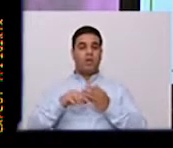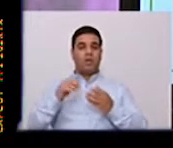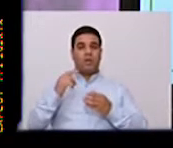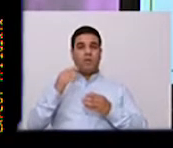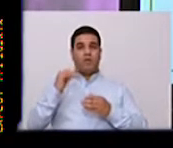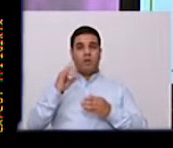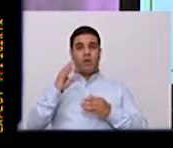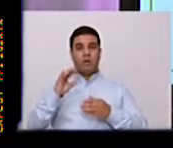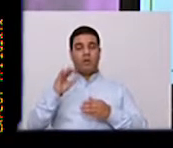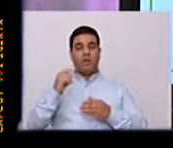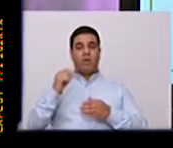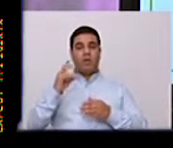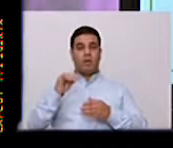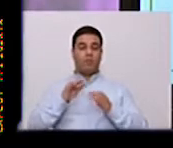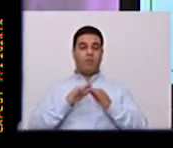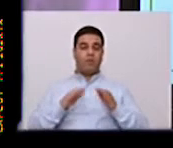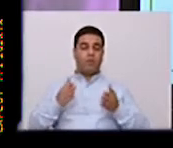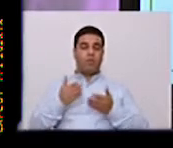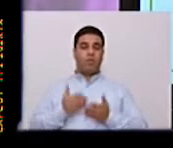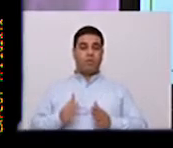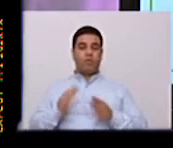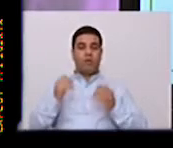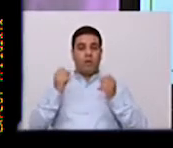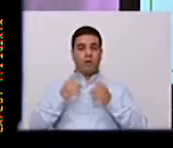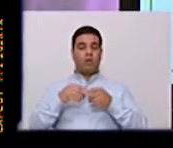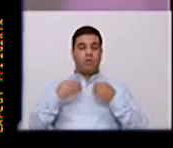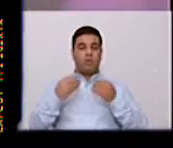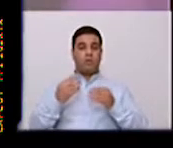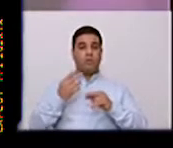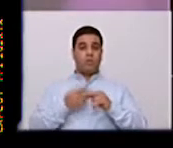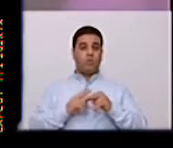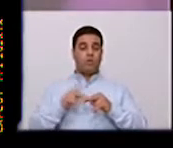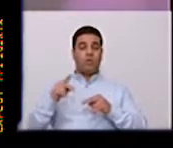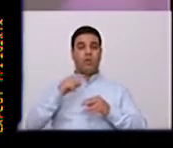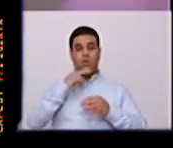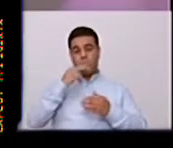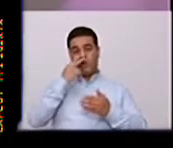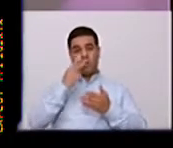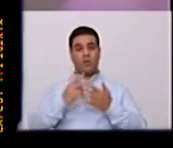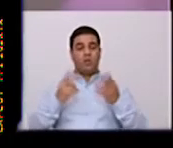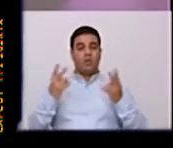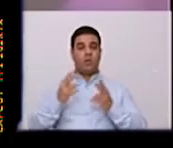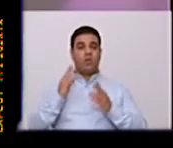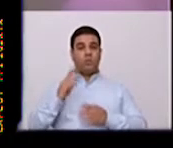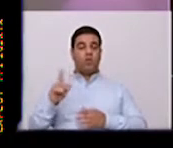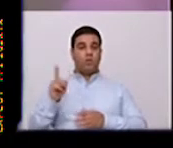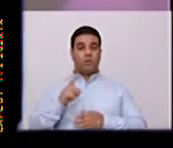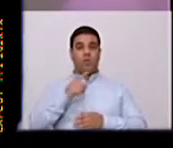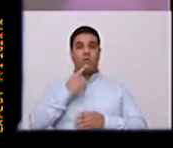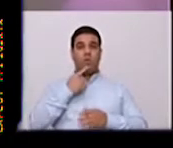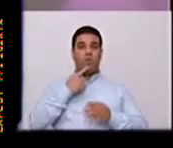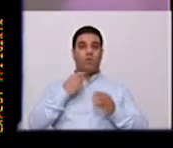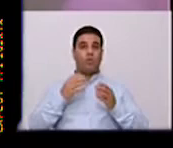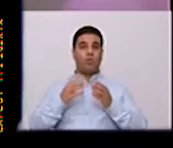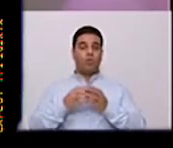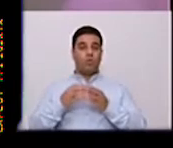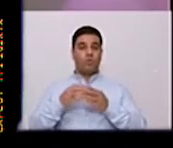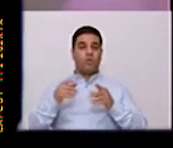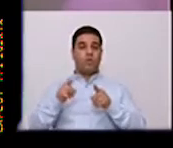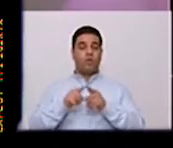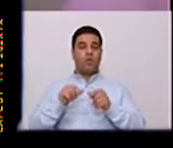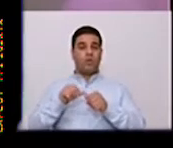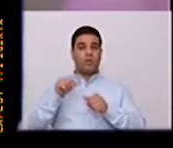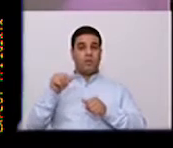genotipga ega bo'lgan farzandlar tug'ilishini aniqlang. Bunda e'tibor berib berishingiz kerak bo'ladi. Qon guruhidan tashqari